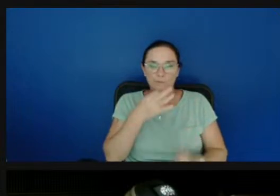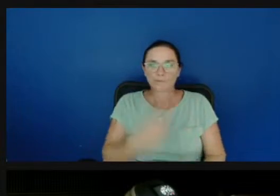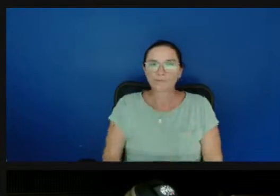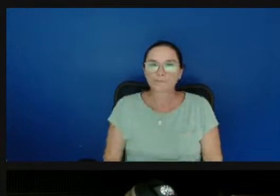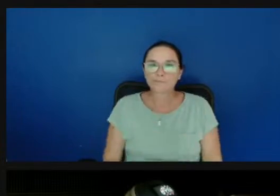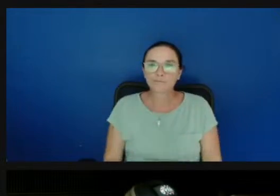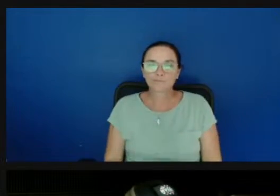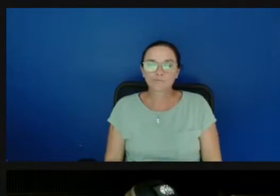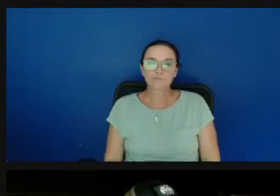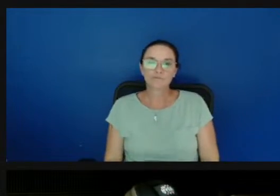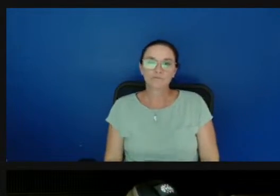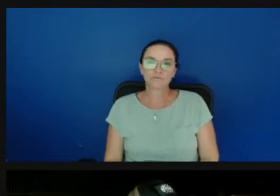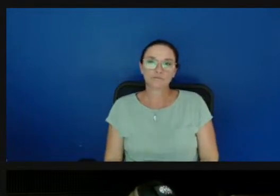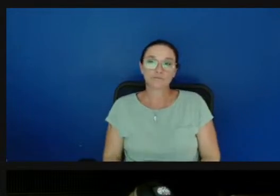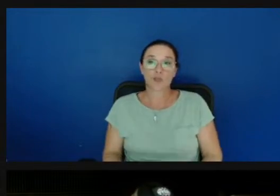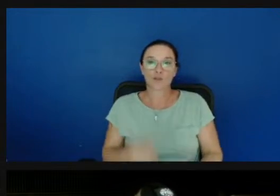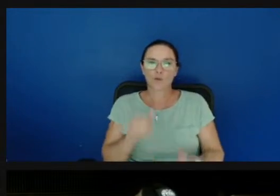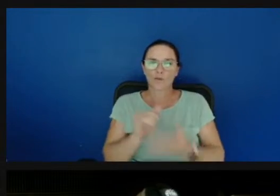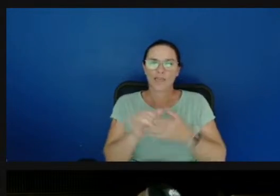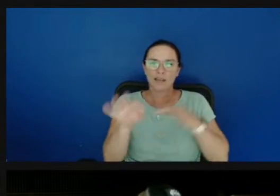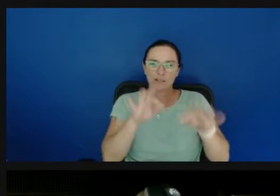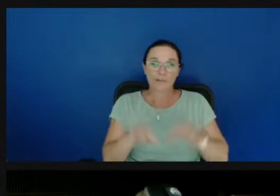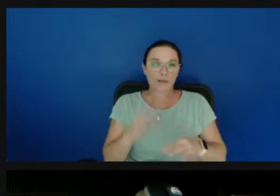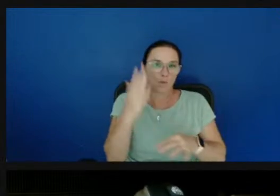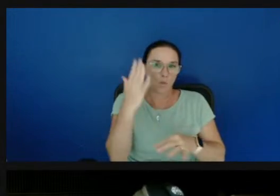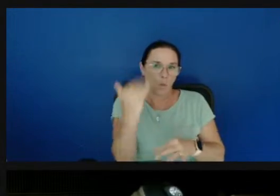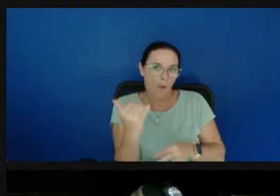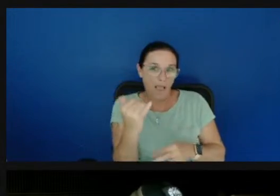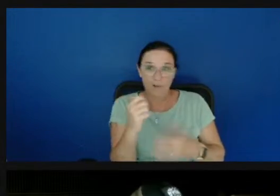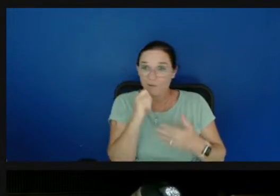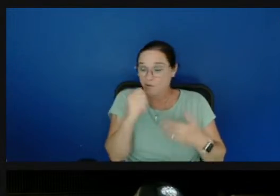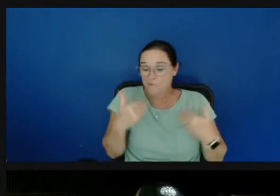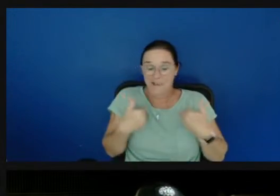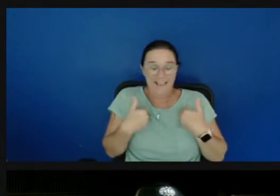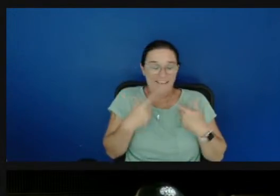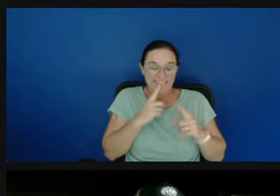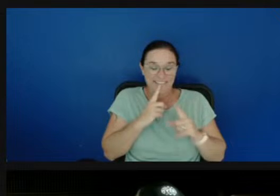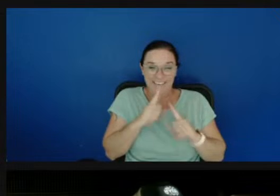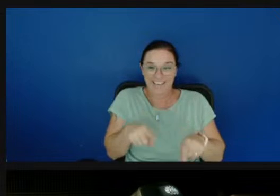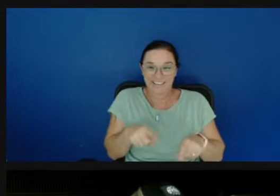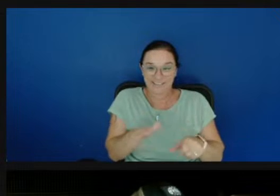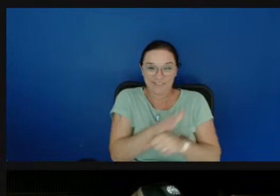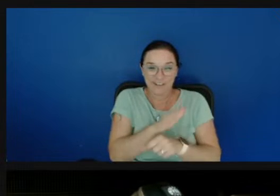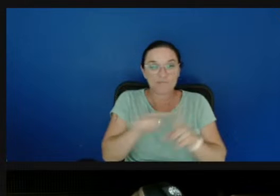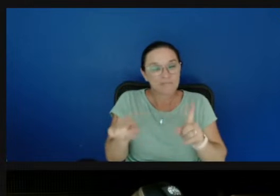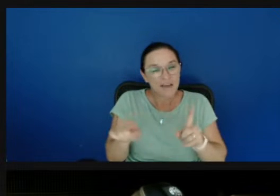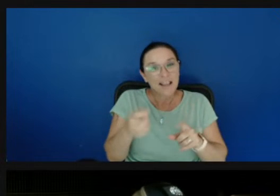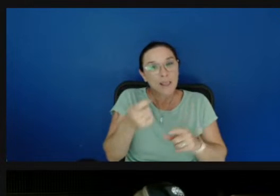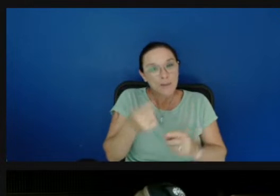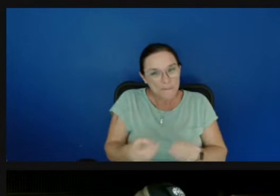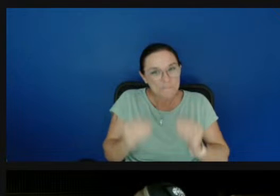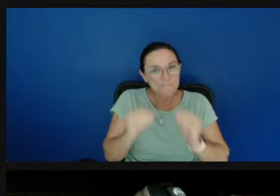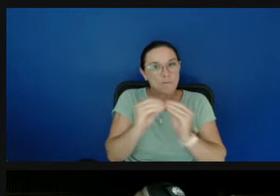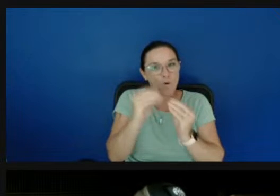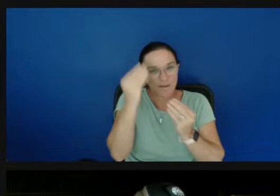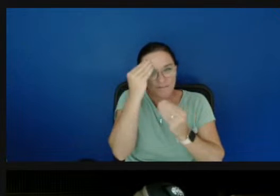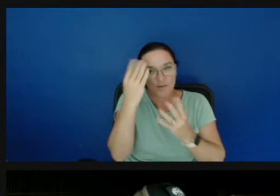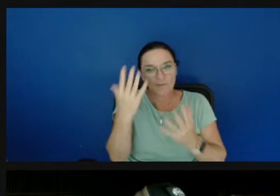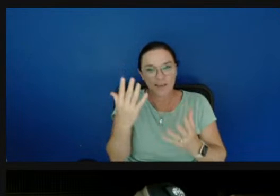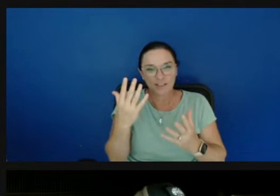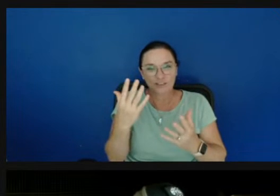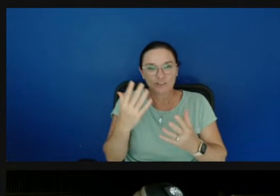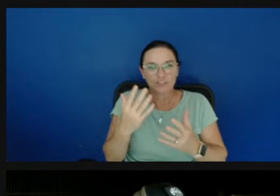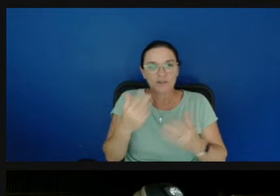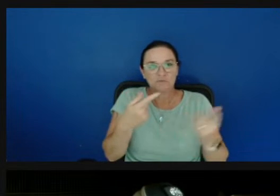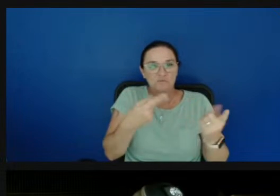Okay, so that's the why, hopefully, and we don't have a conclusion there, but it's a little bit more information we had about what could have been